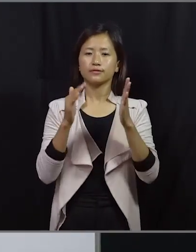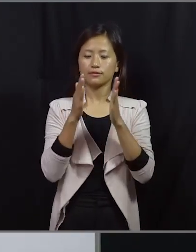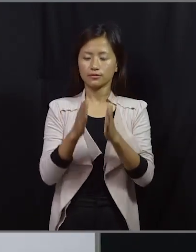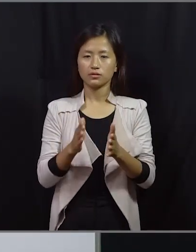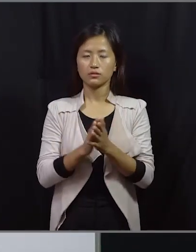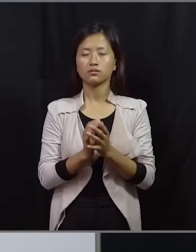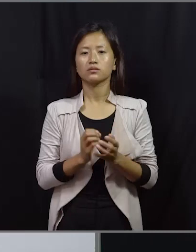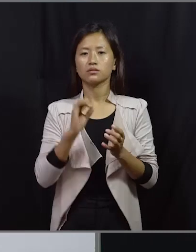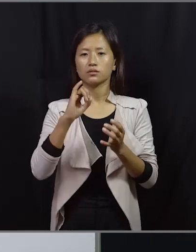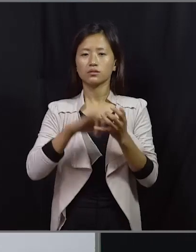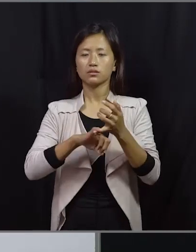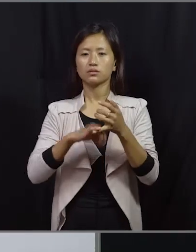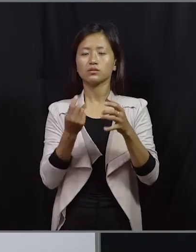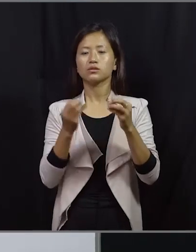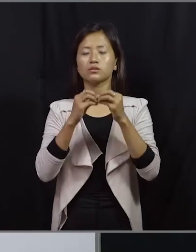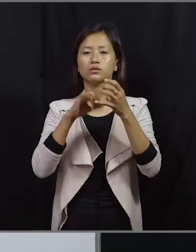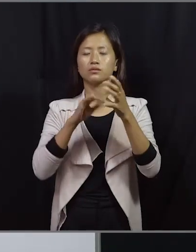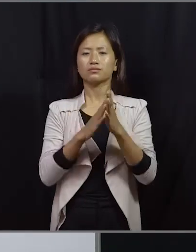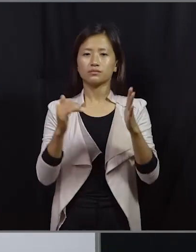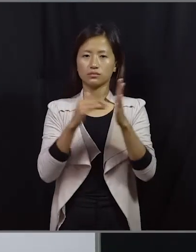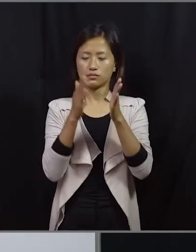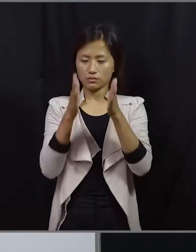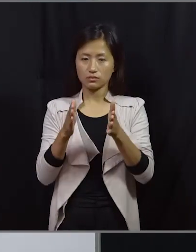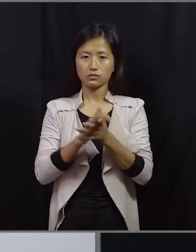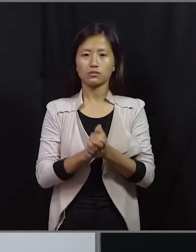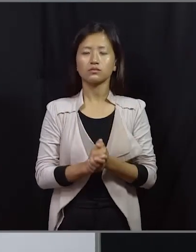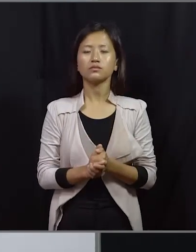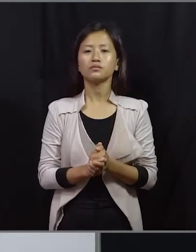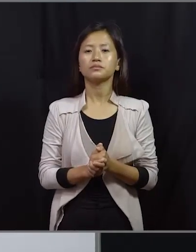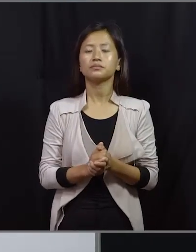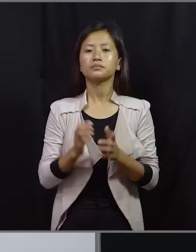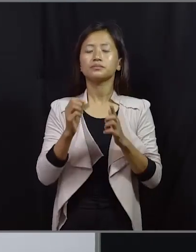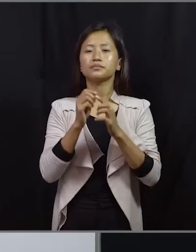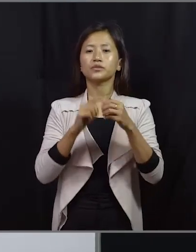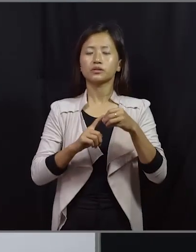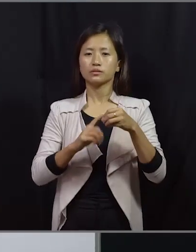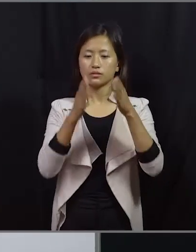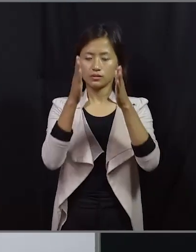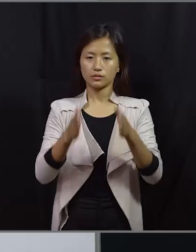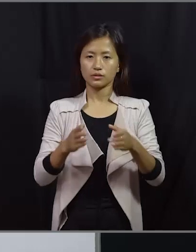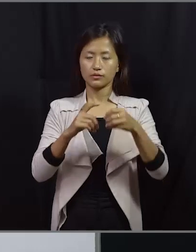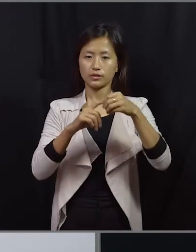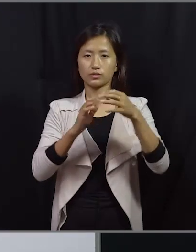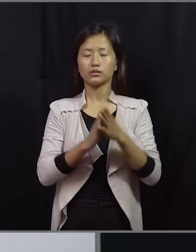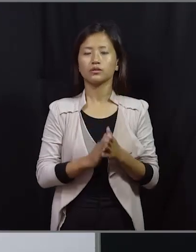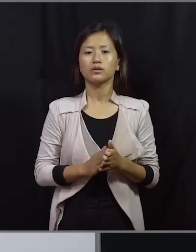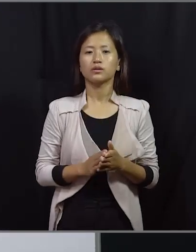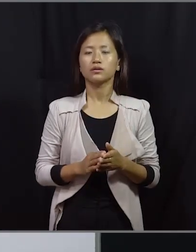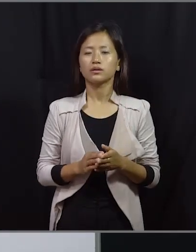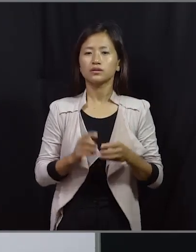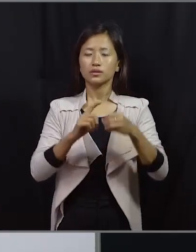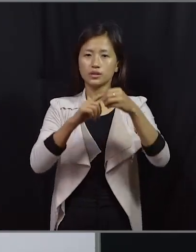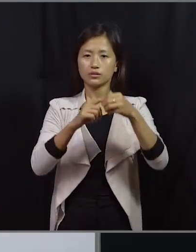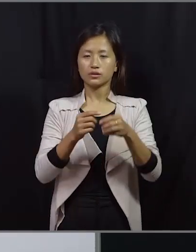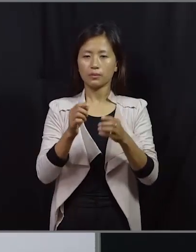proper subset of Z, and Z is a proper subset of Q, and Q is a proper subset of